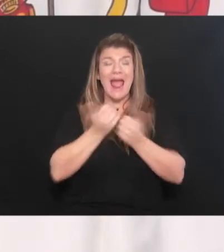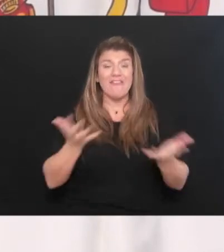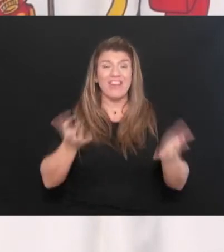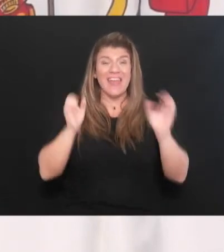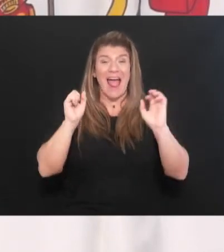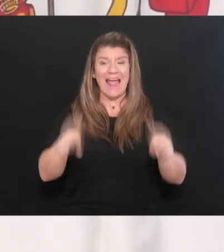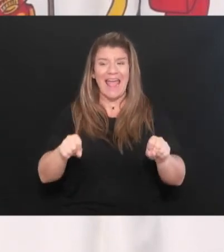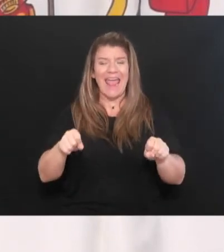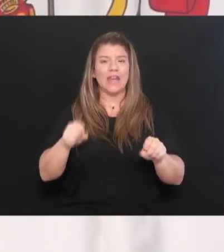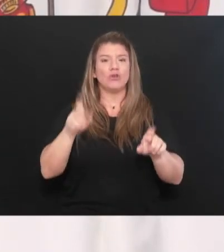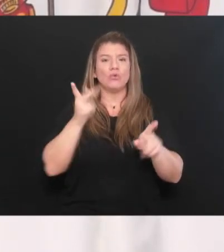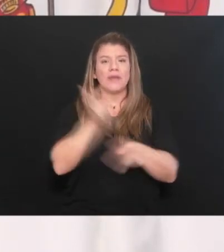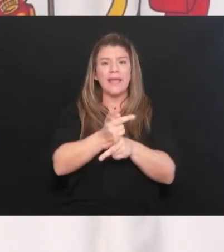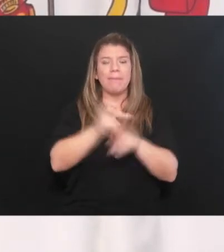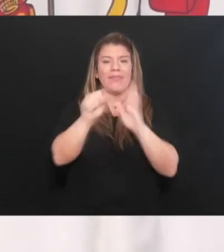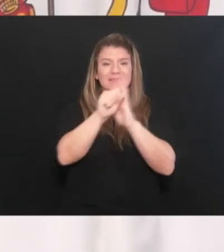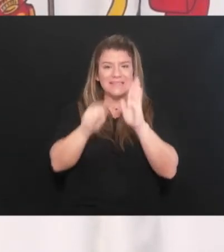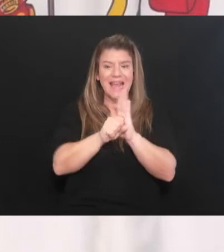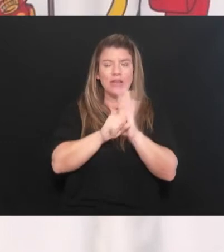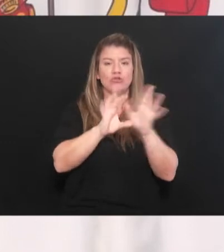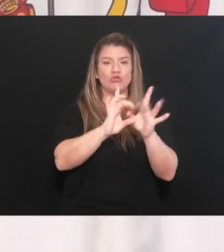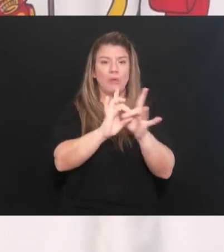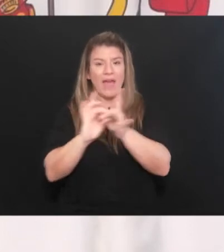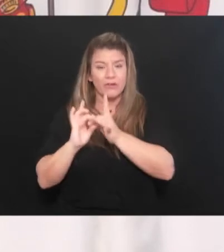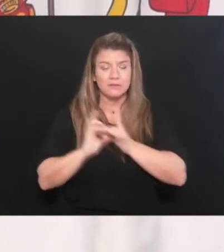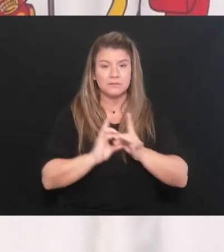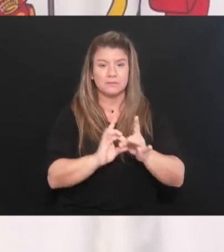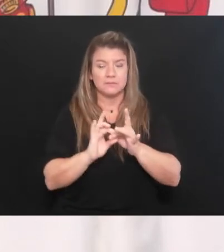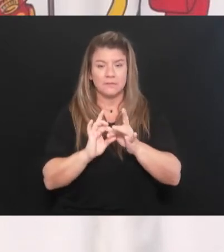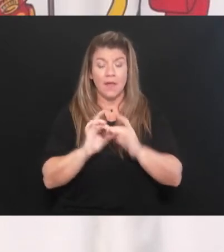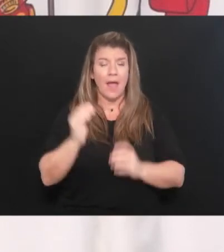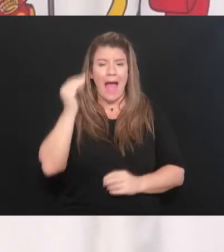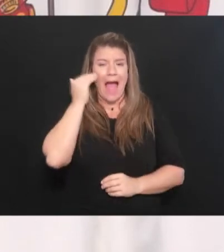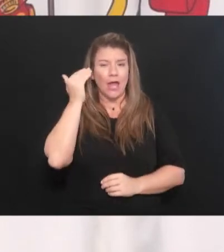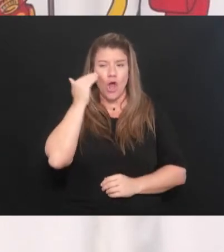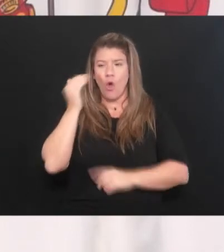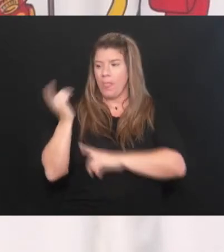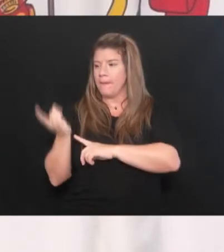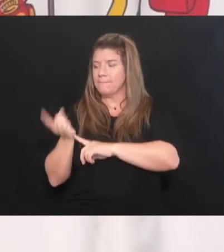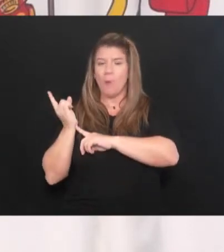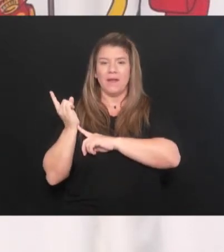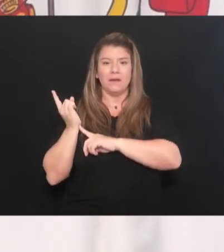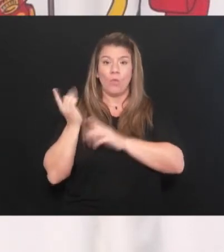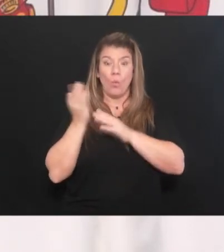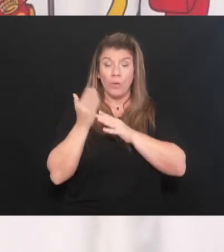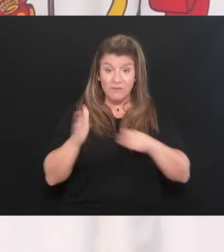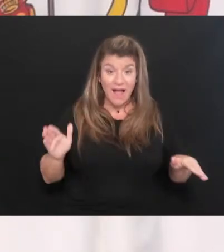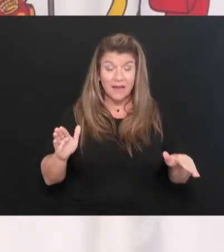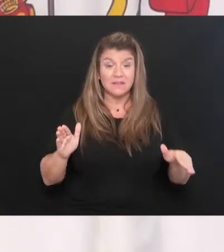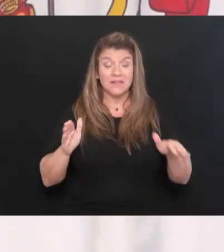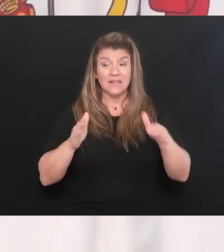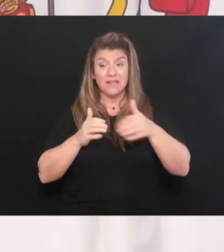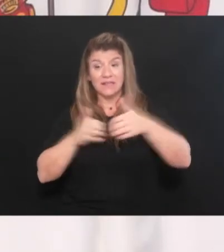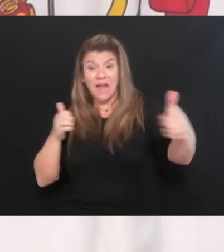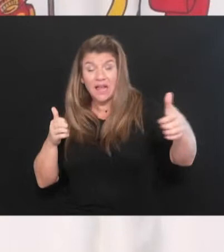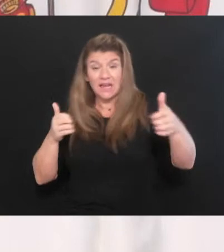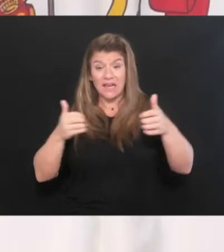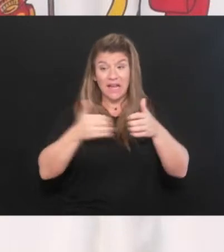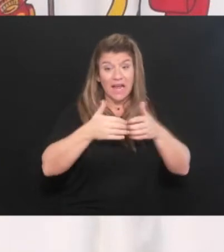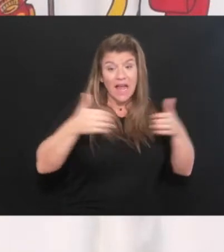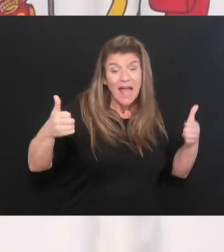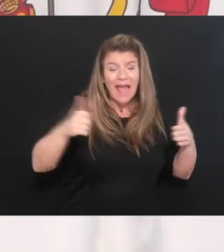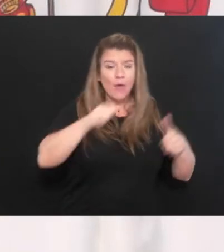us together, because I know the very second that we start to fragment and we start to run in all kinds of